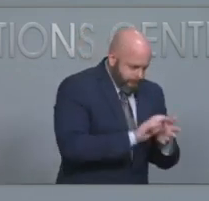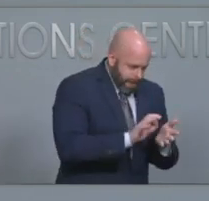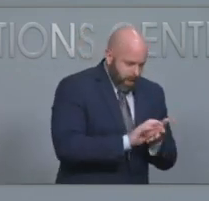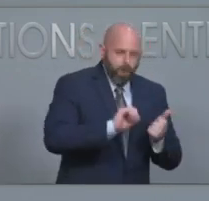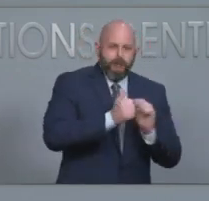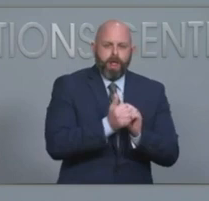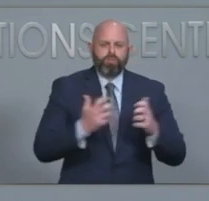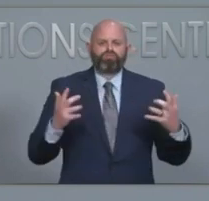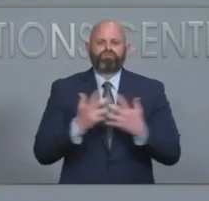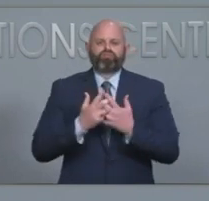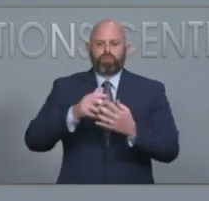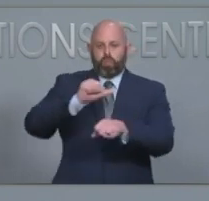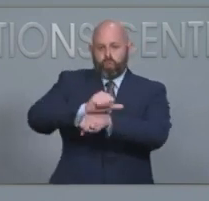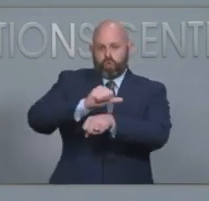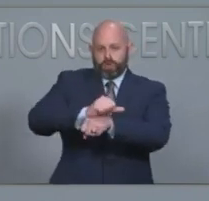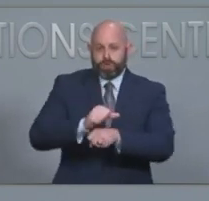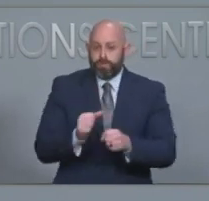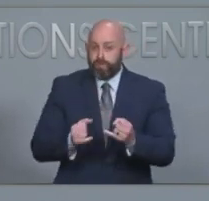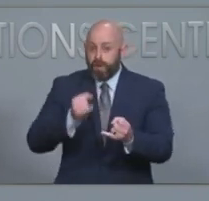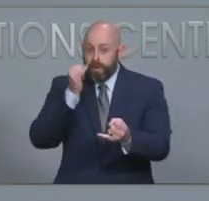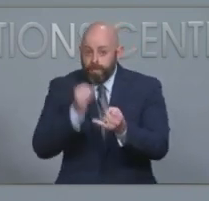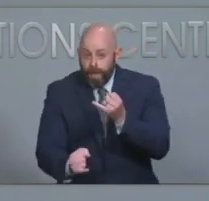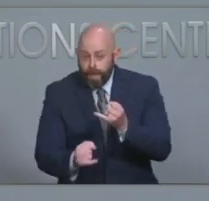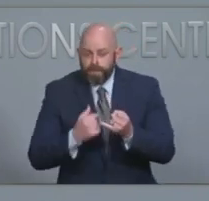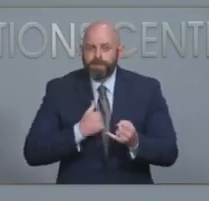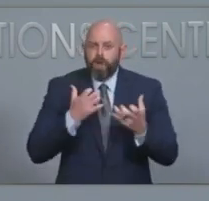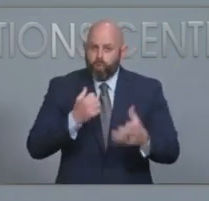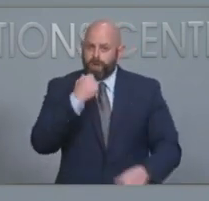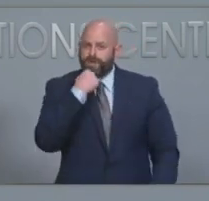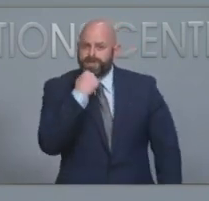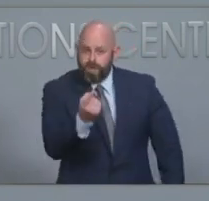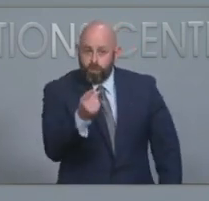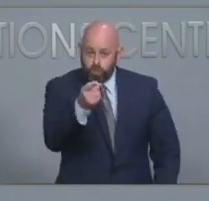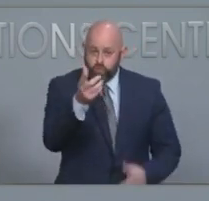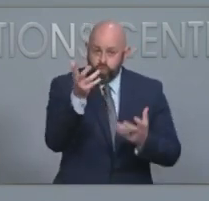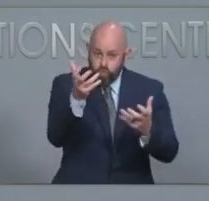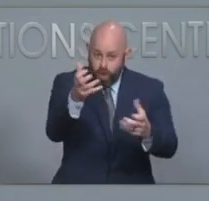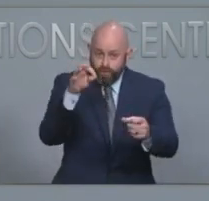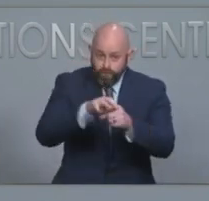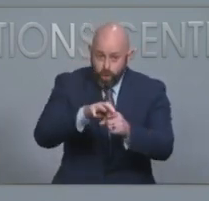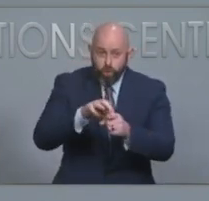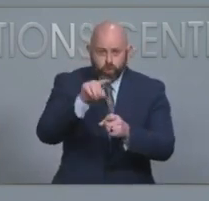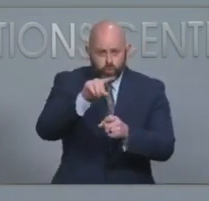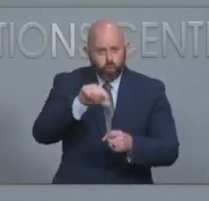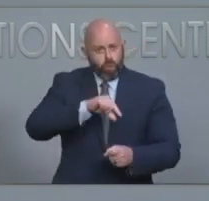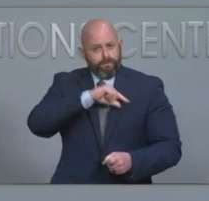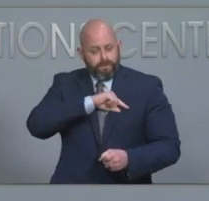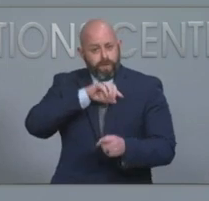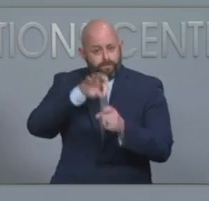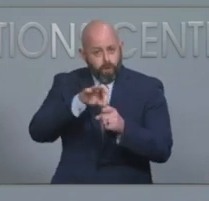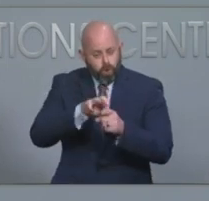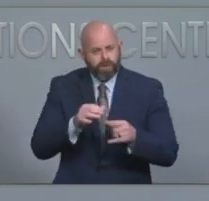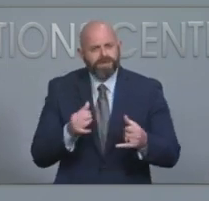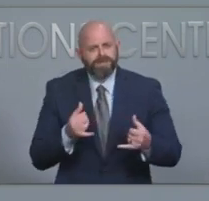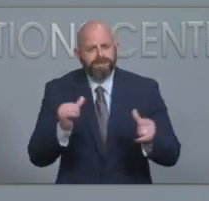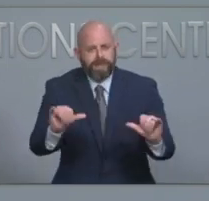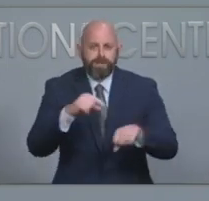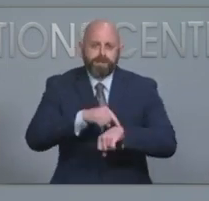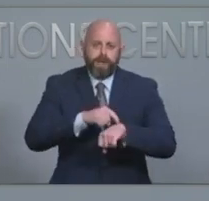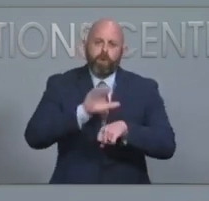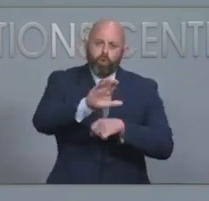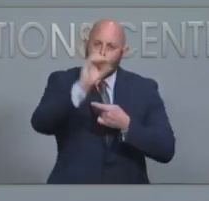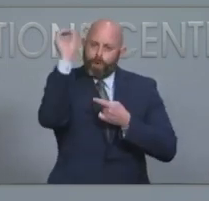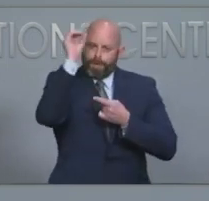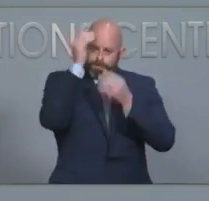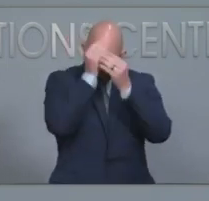Finally, I just want to tell all eligible voters in North Carolina that there is still time to make your